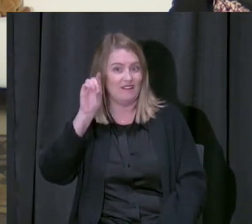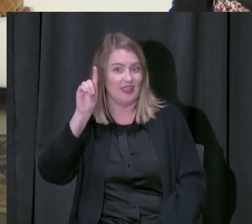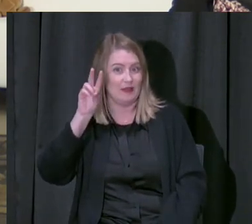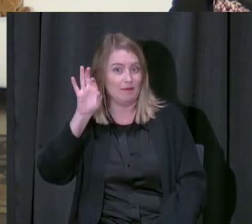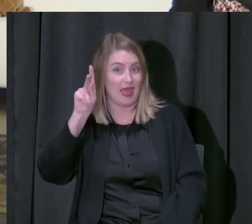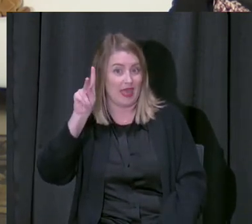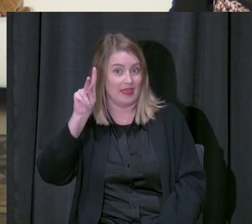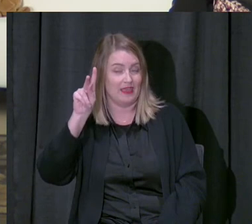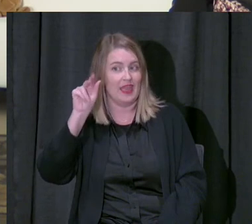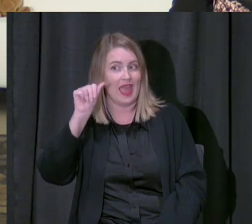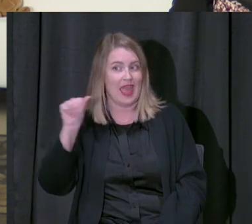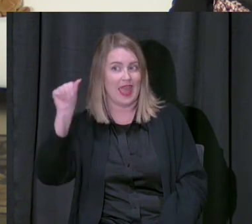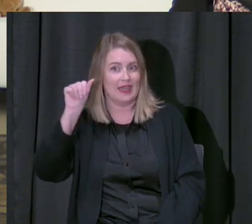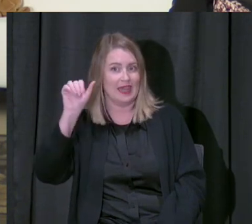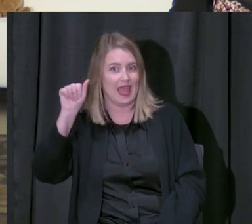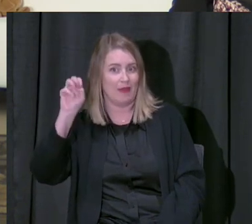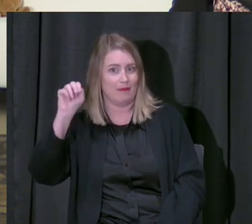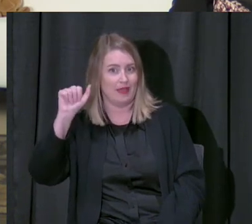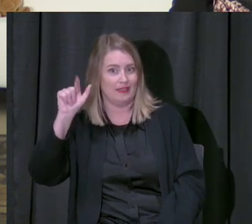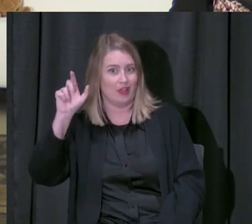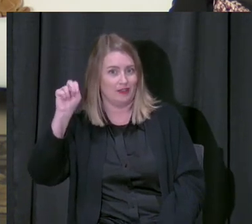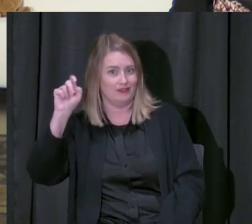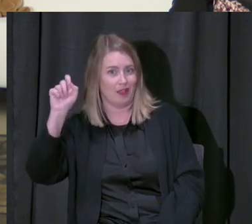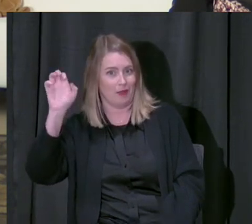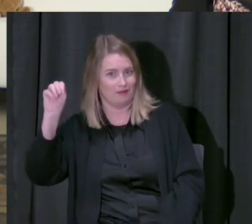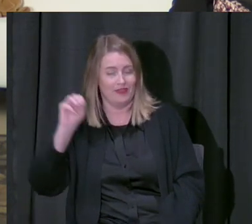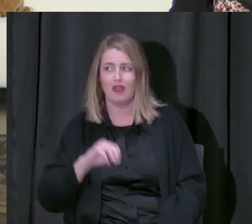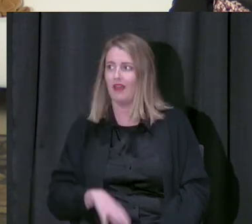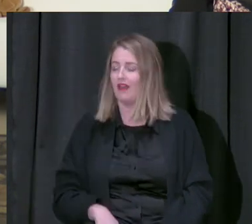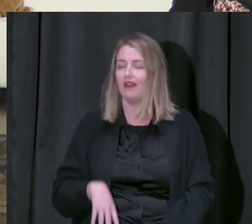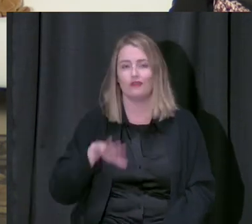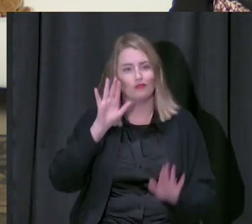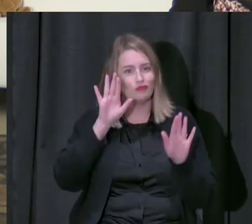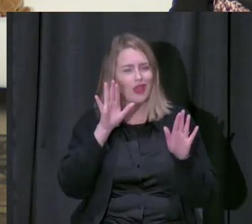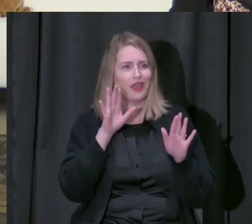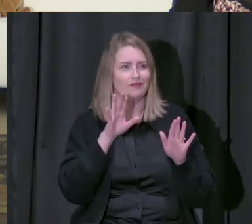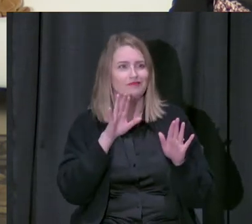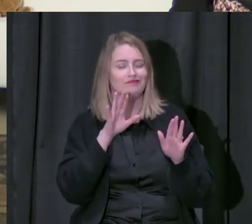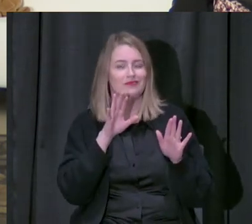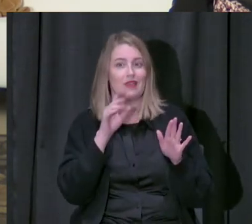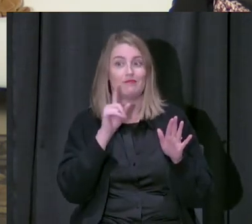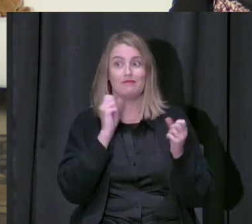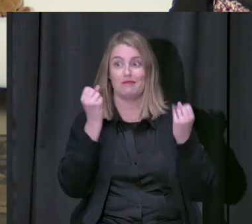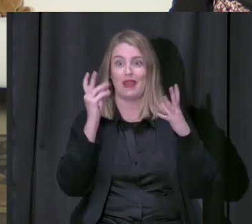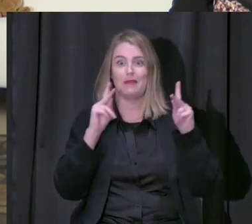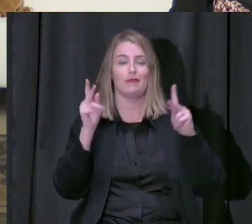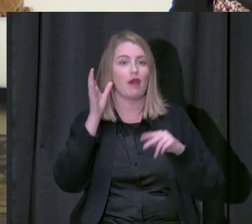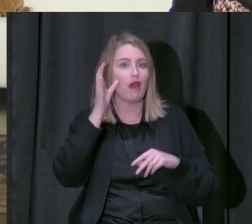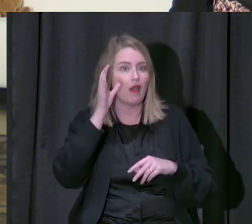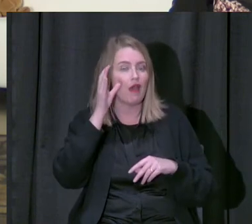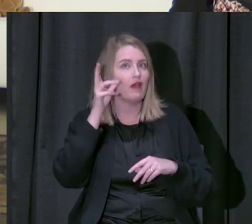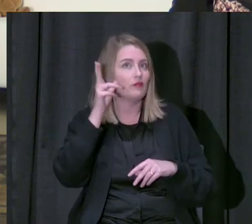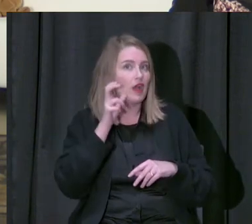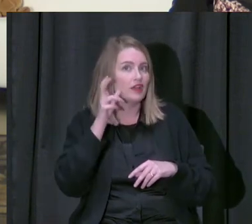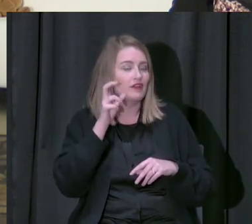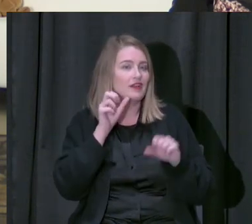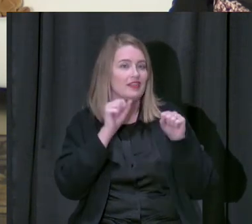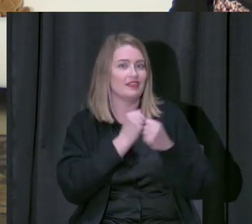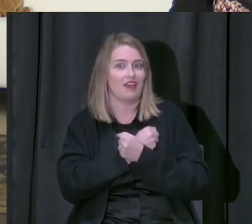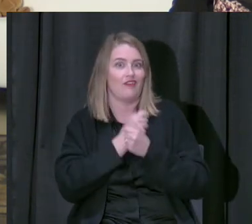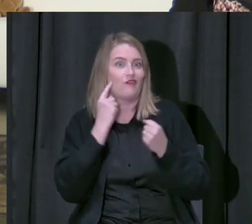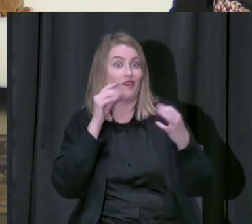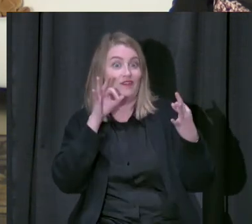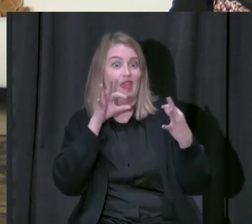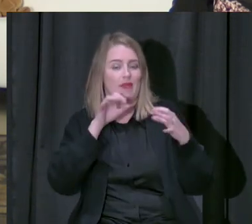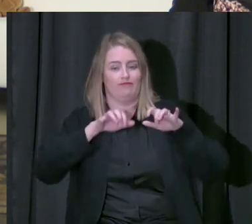at amazon.com. That's great. That's really great. I'm sure there are many people listening and watching who would love to give us feedback